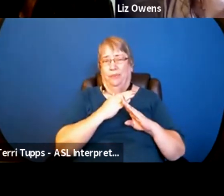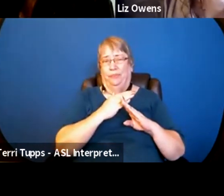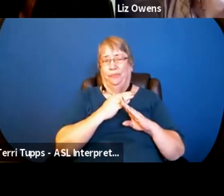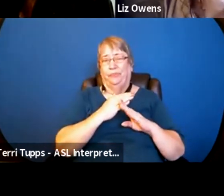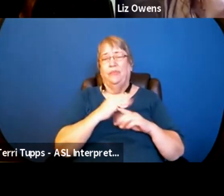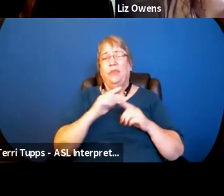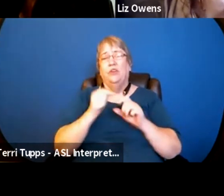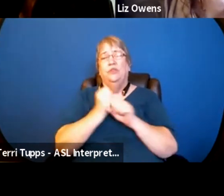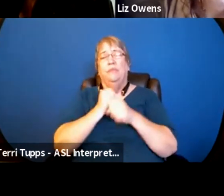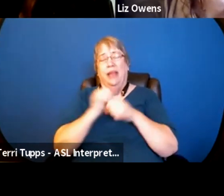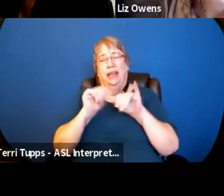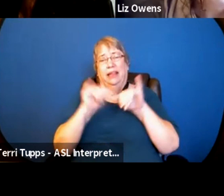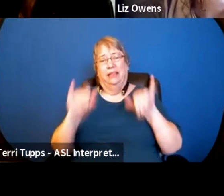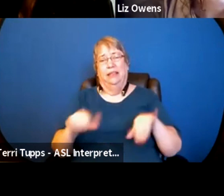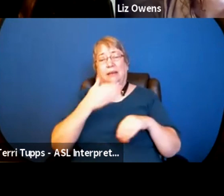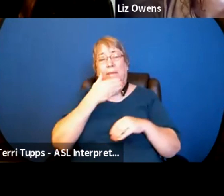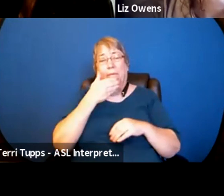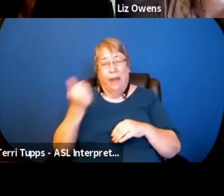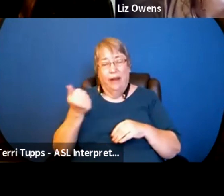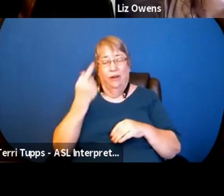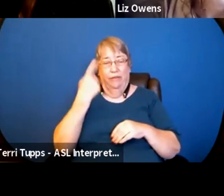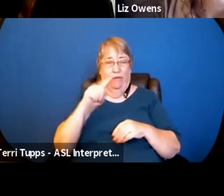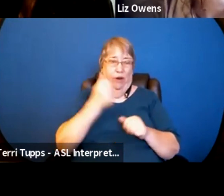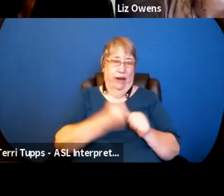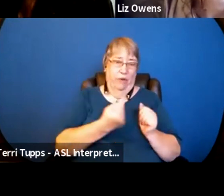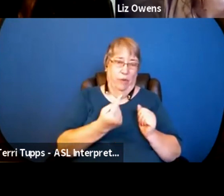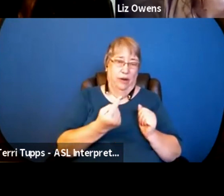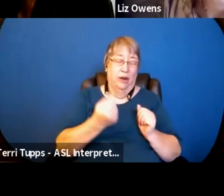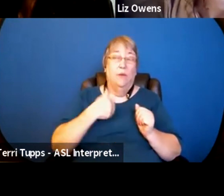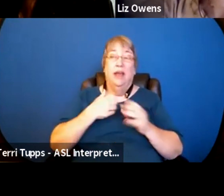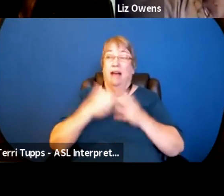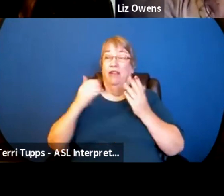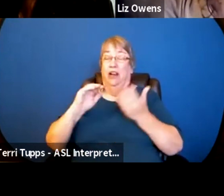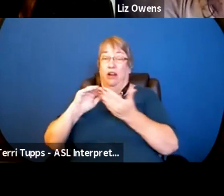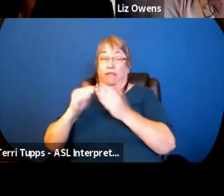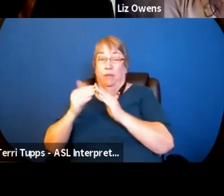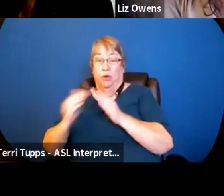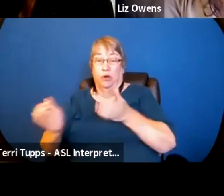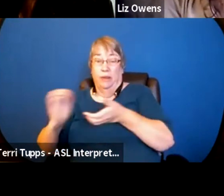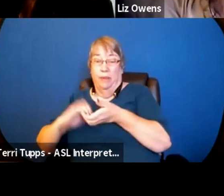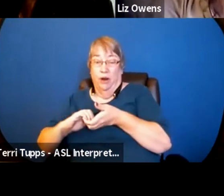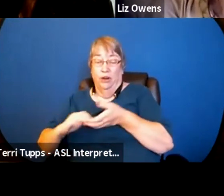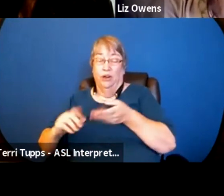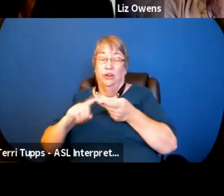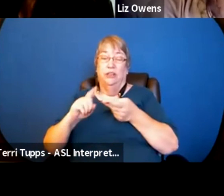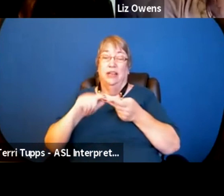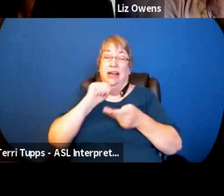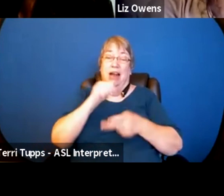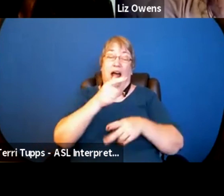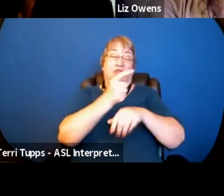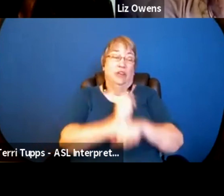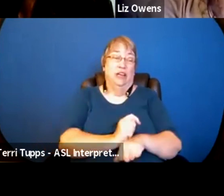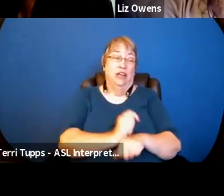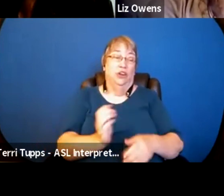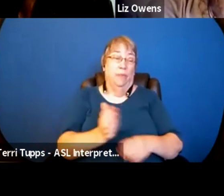the system better for individuals. We have a lot of community partners and non-traditional providers doing their best to fill